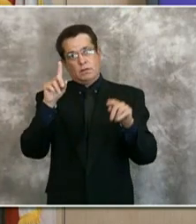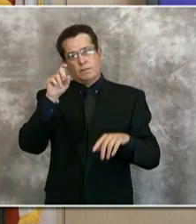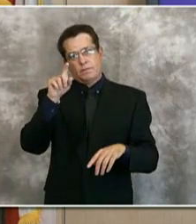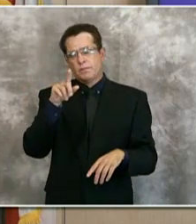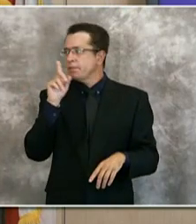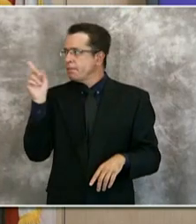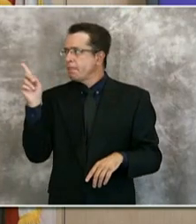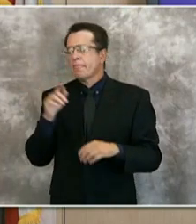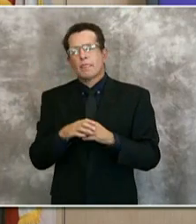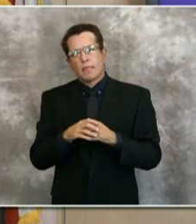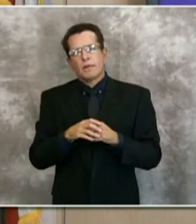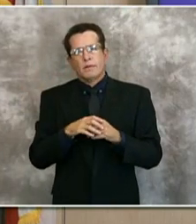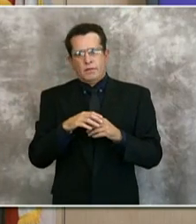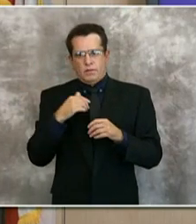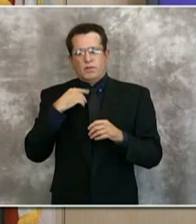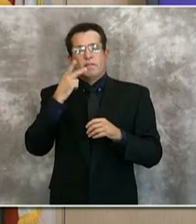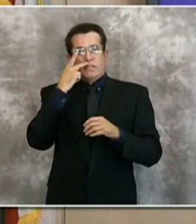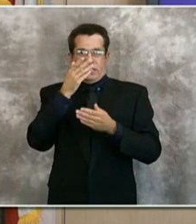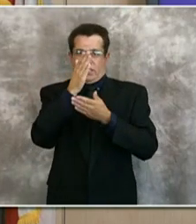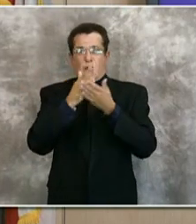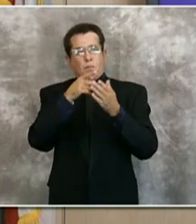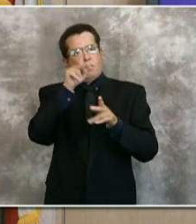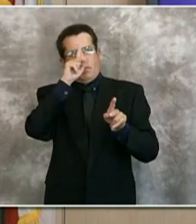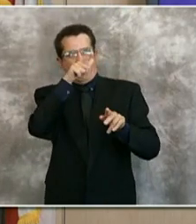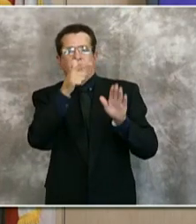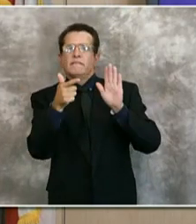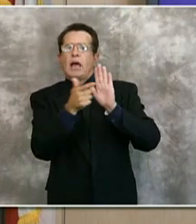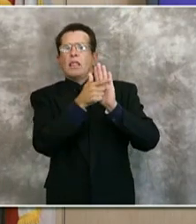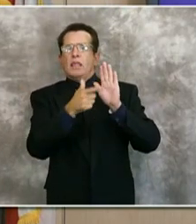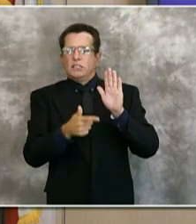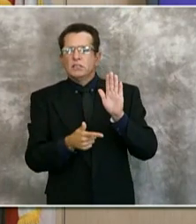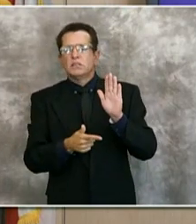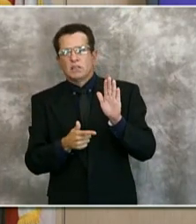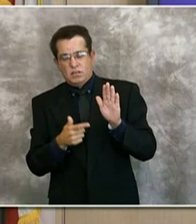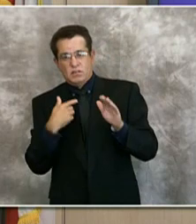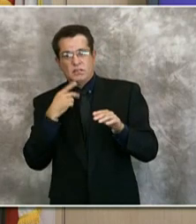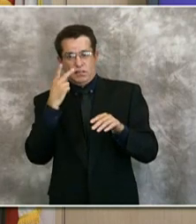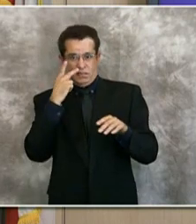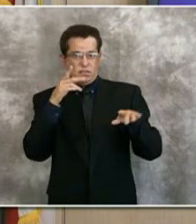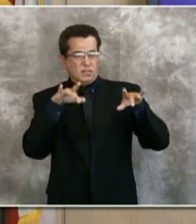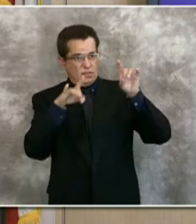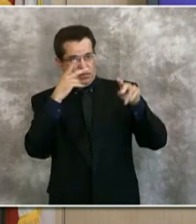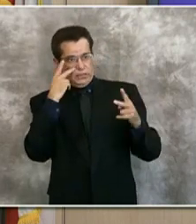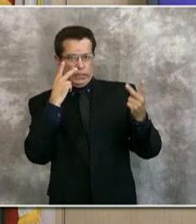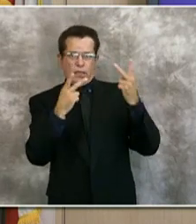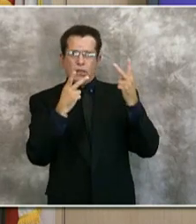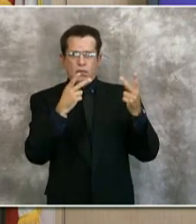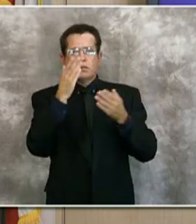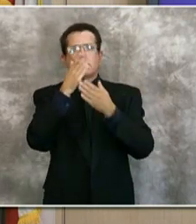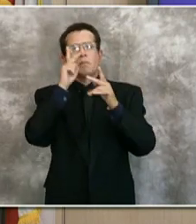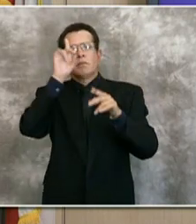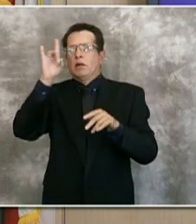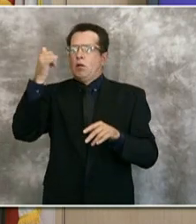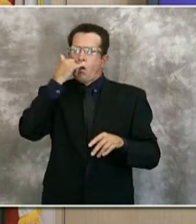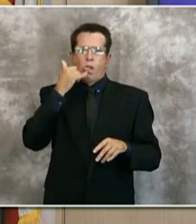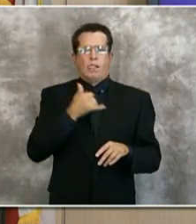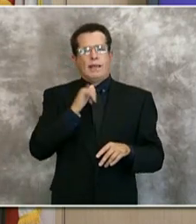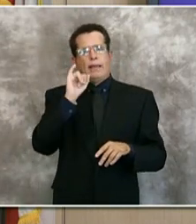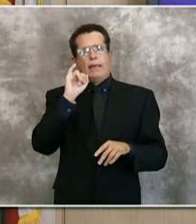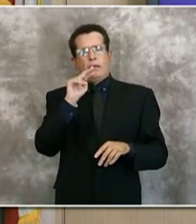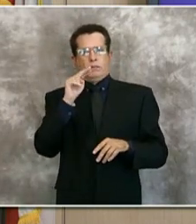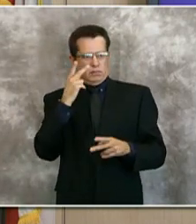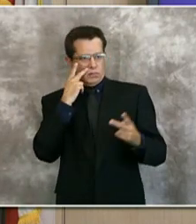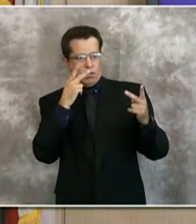acknowledge that when we've had gross violations, and we've had a few that we've picked up either because of call-ins or in